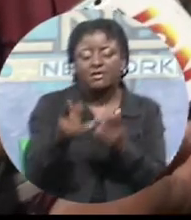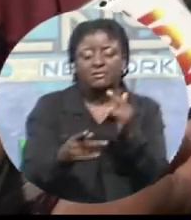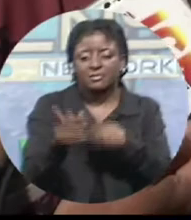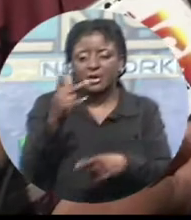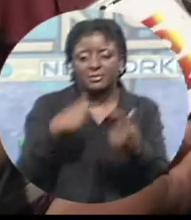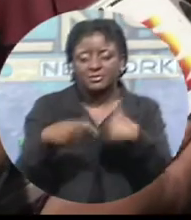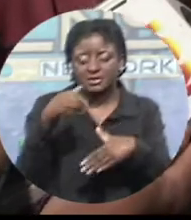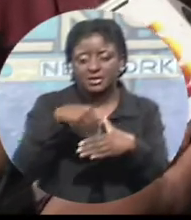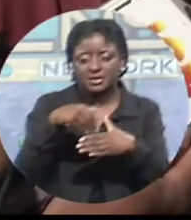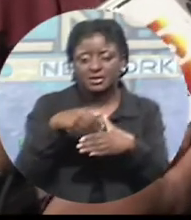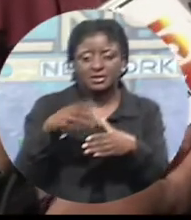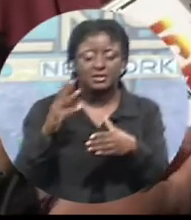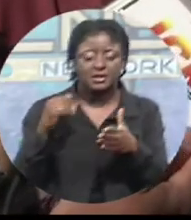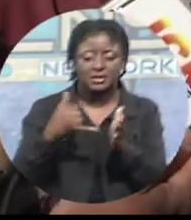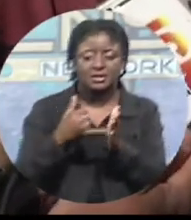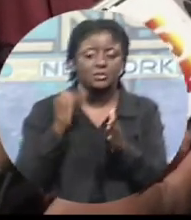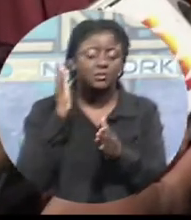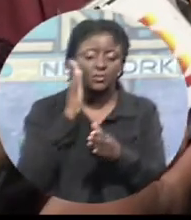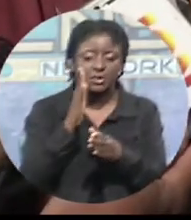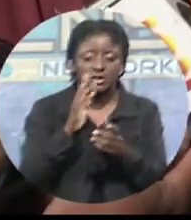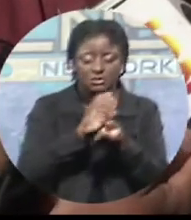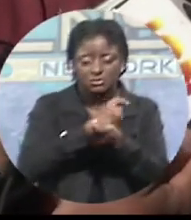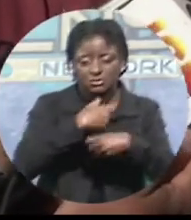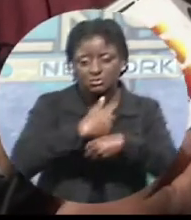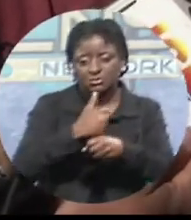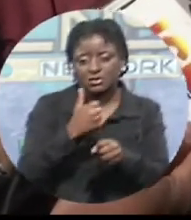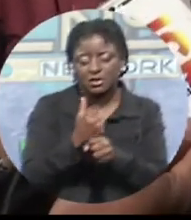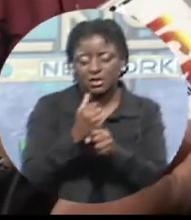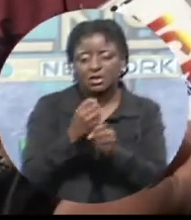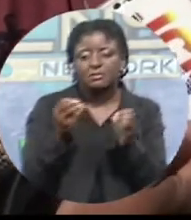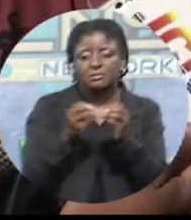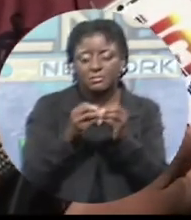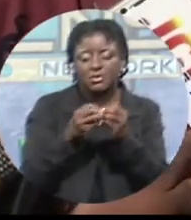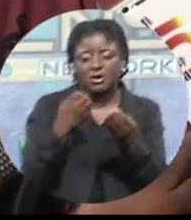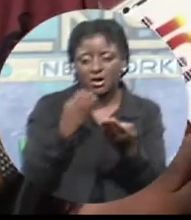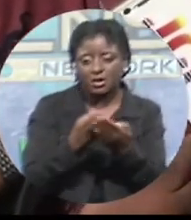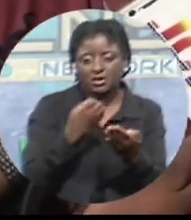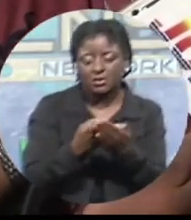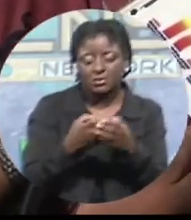to stimulate some good things and people who come from this place and who can't wait to get home.